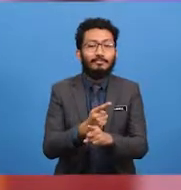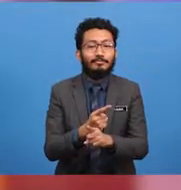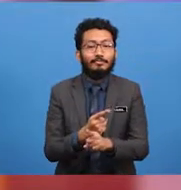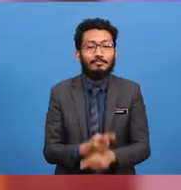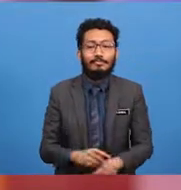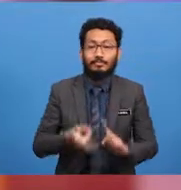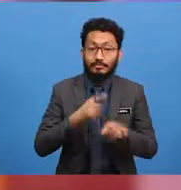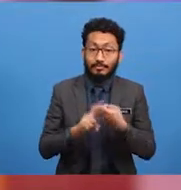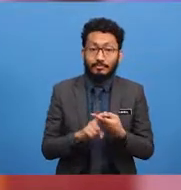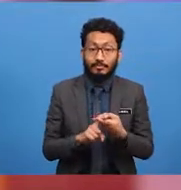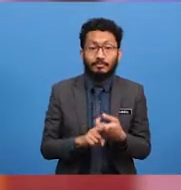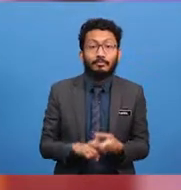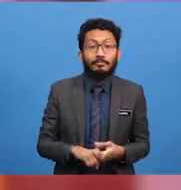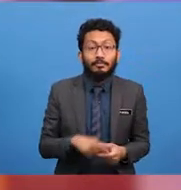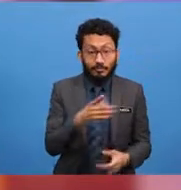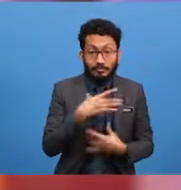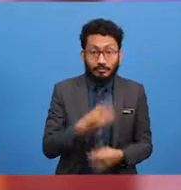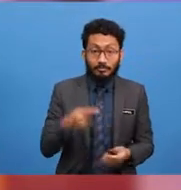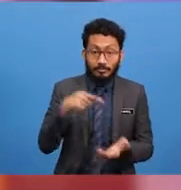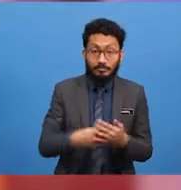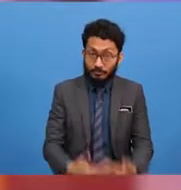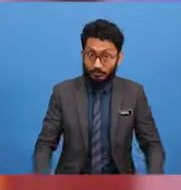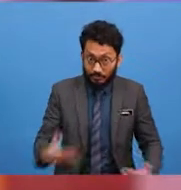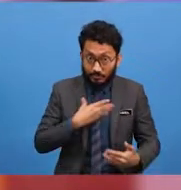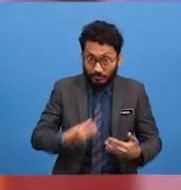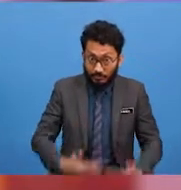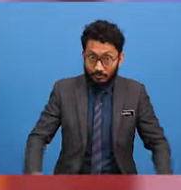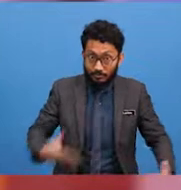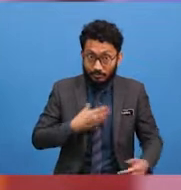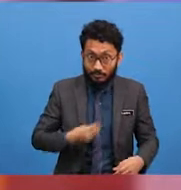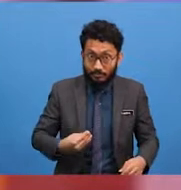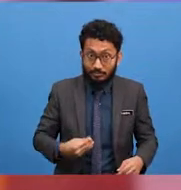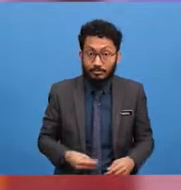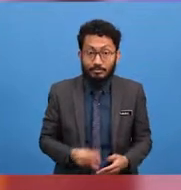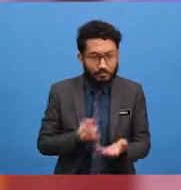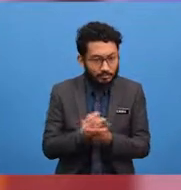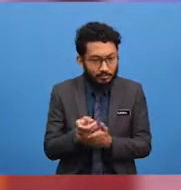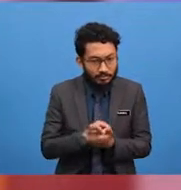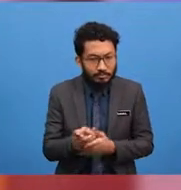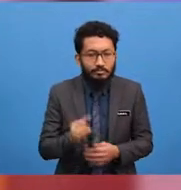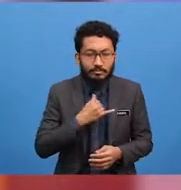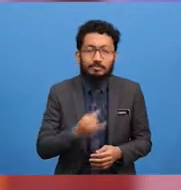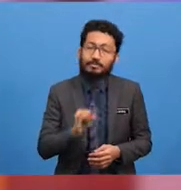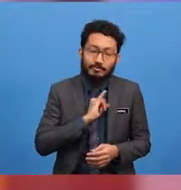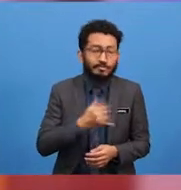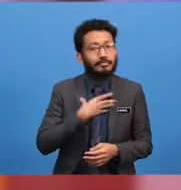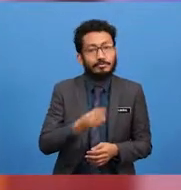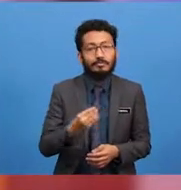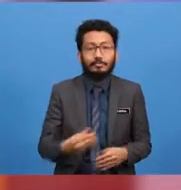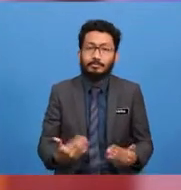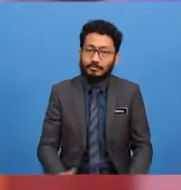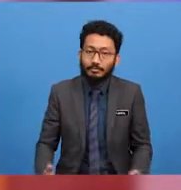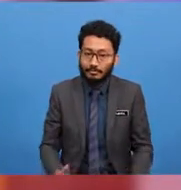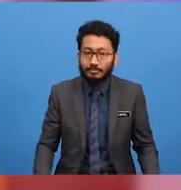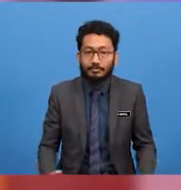Friends, do you like these shorts? Honestly, I don't like these shorts. I don't